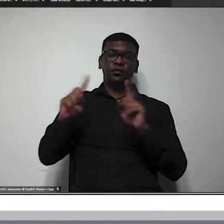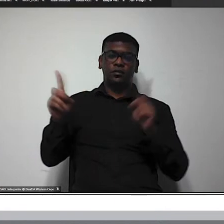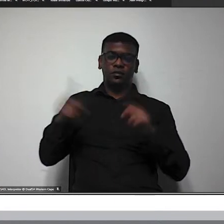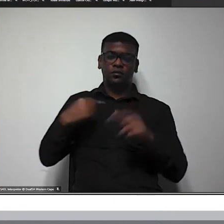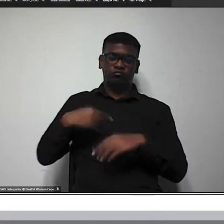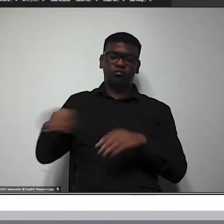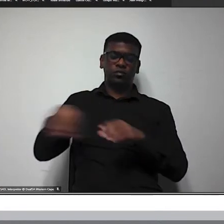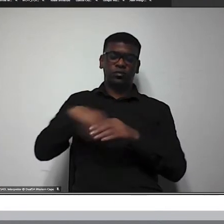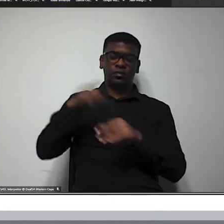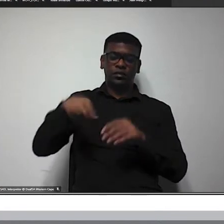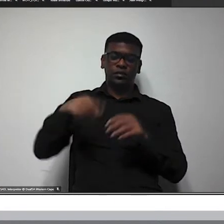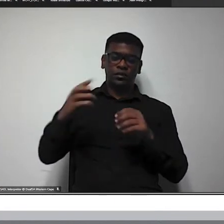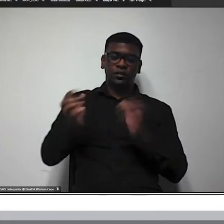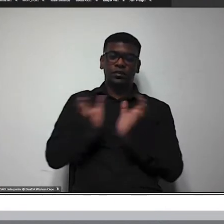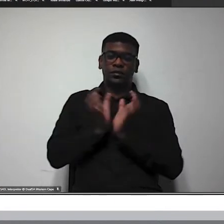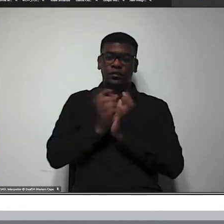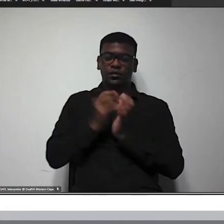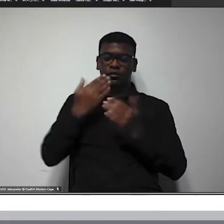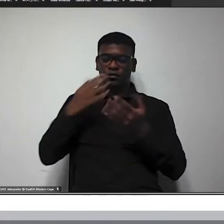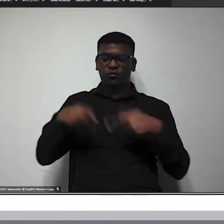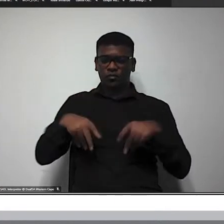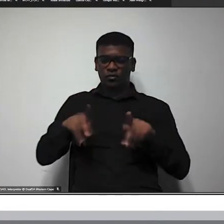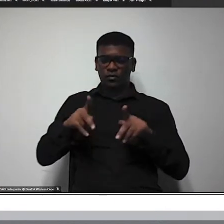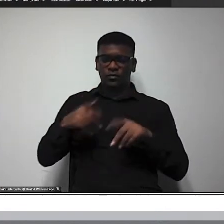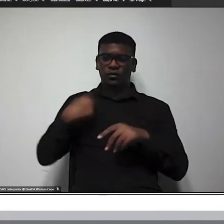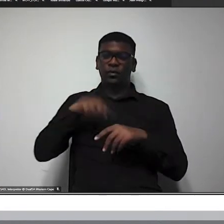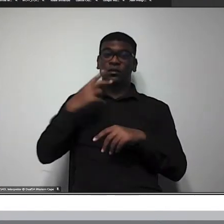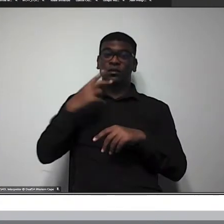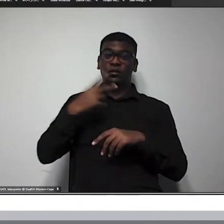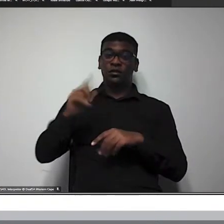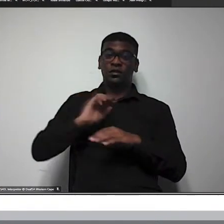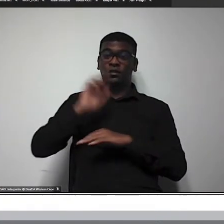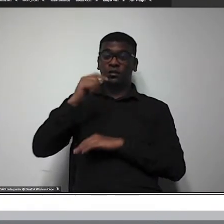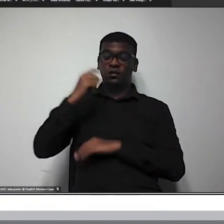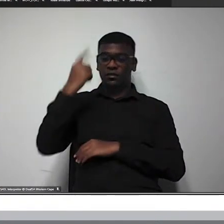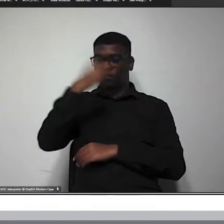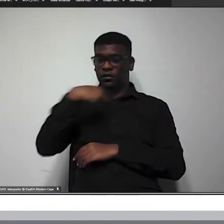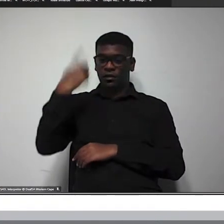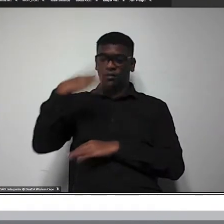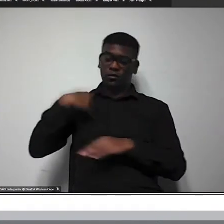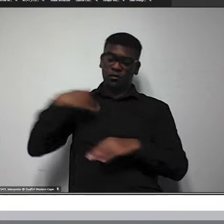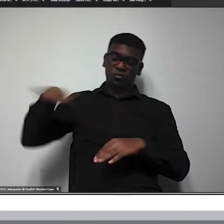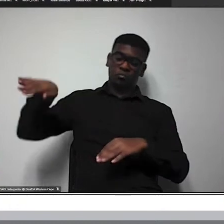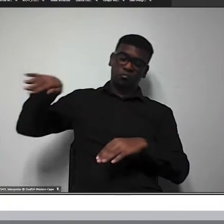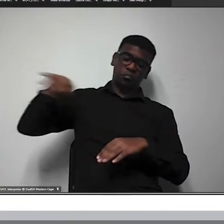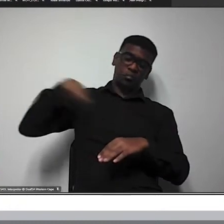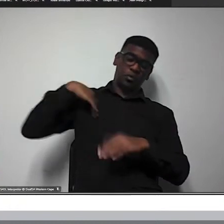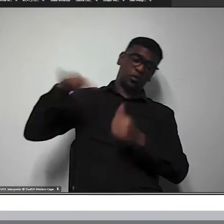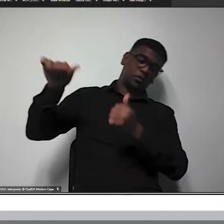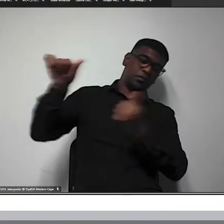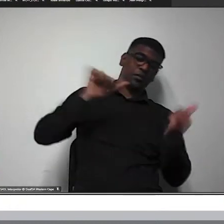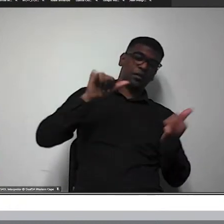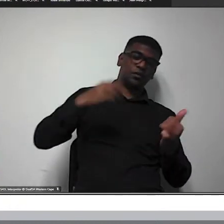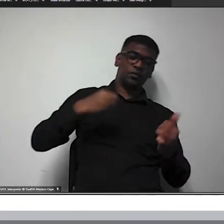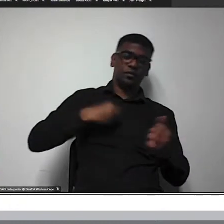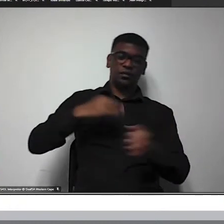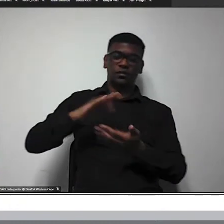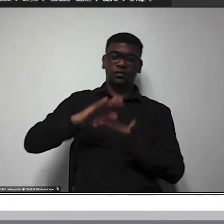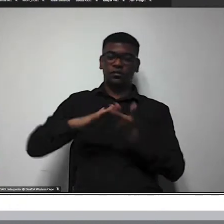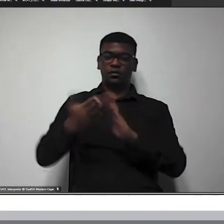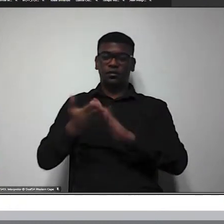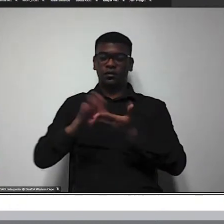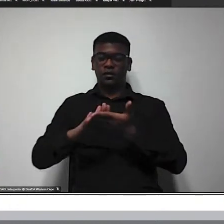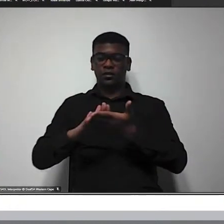opportunity. But I'm very soon, in the next hour or two, I'm going to go to my community where I'm going to give a sermon in one of